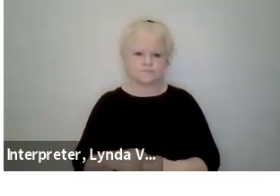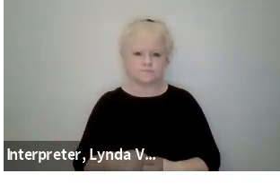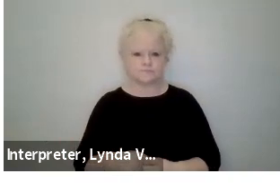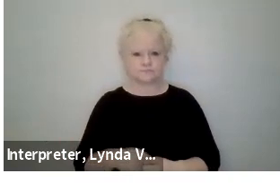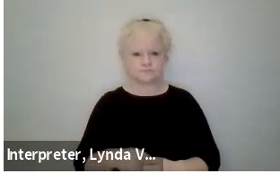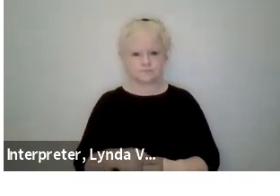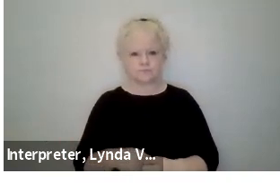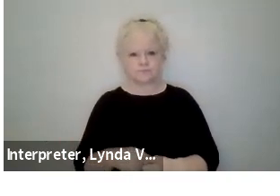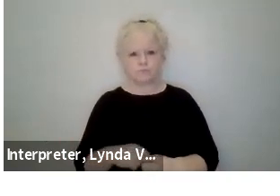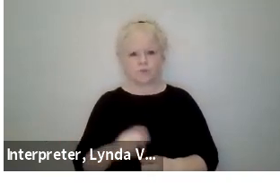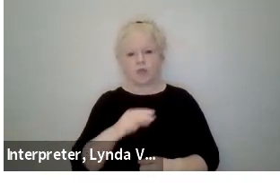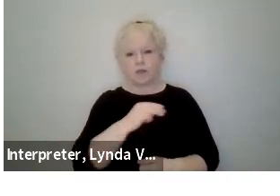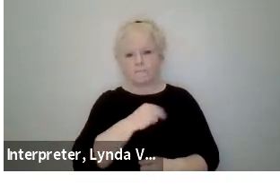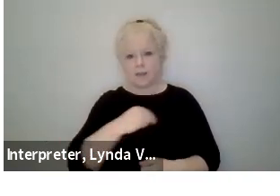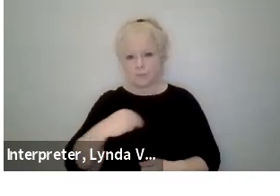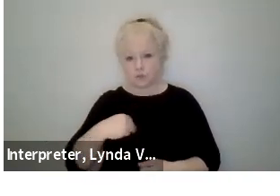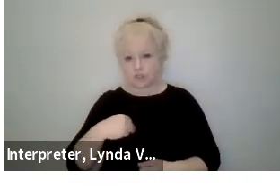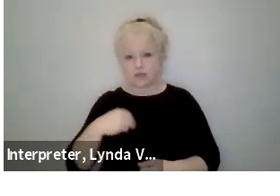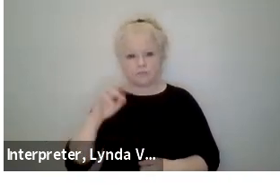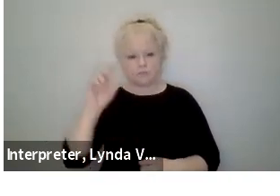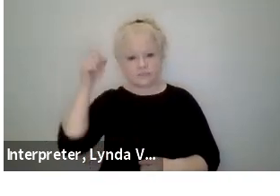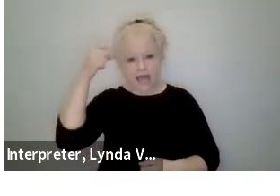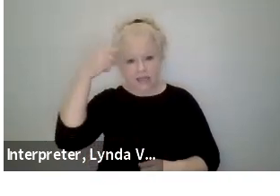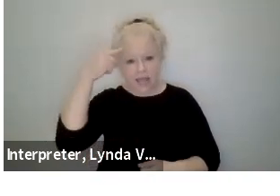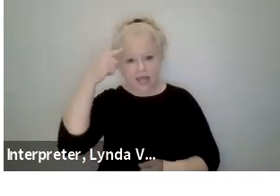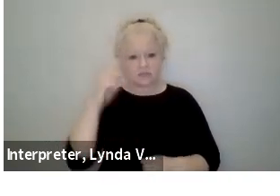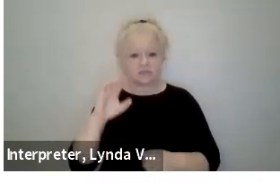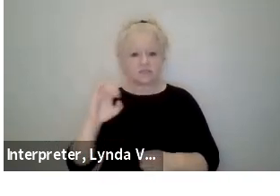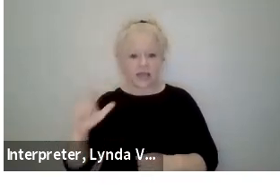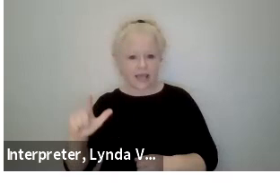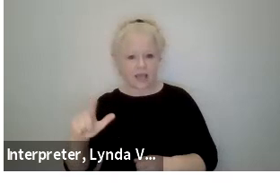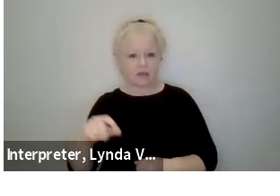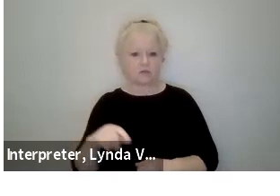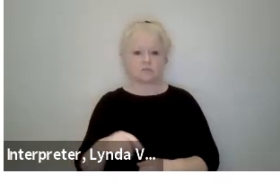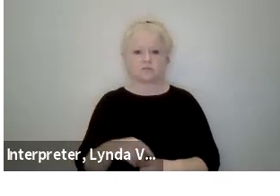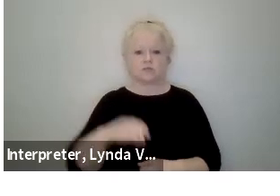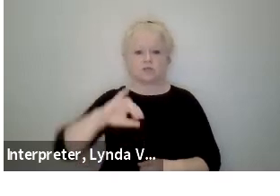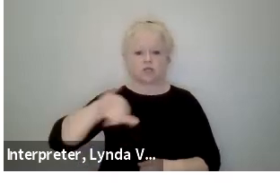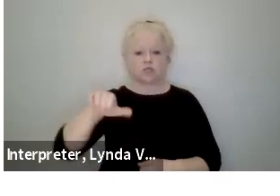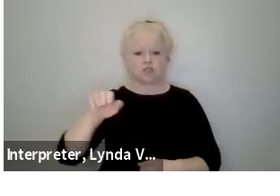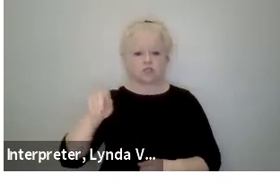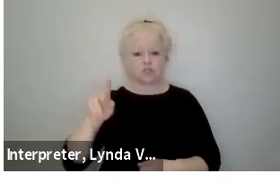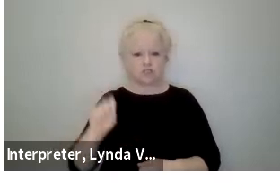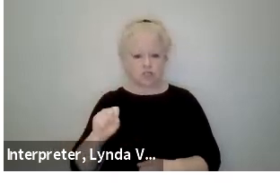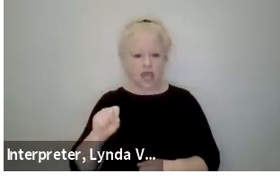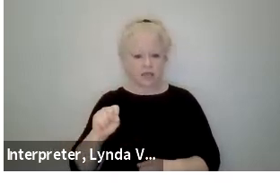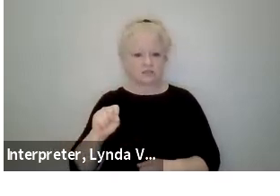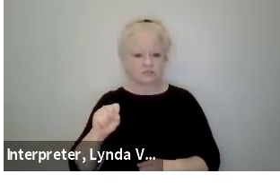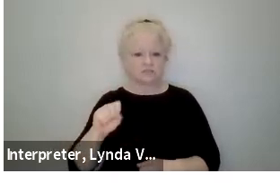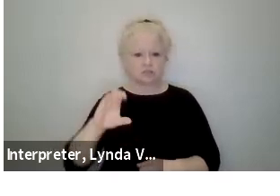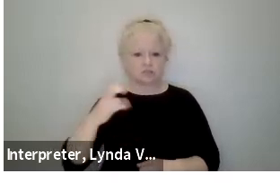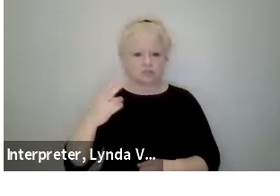association in Tallahassee, Florida Association for Centers for Independent Living, Jack's Chamber, and